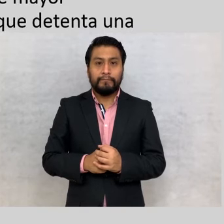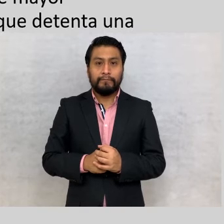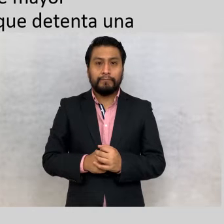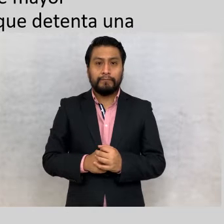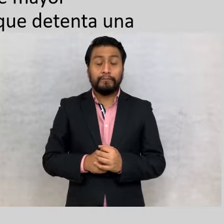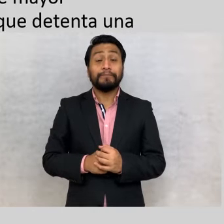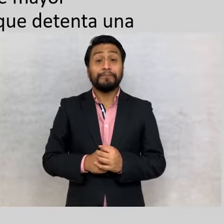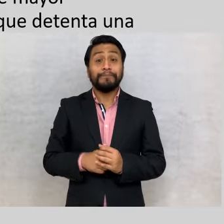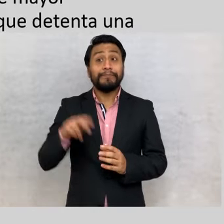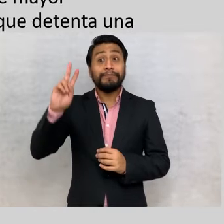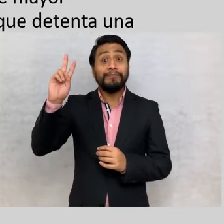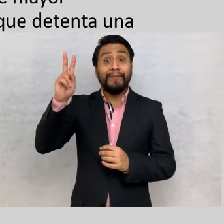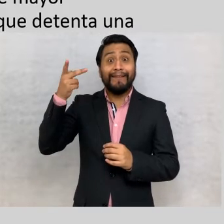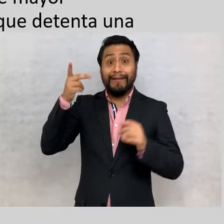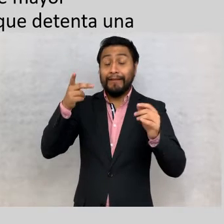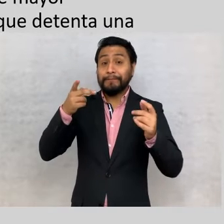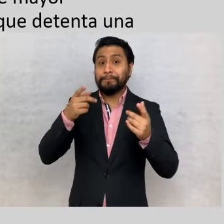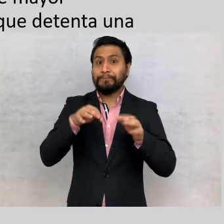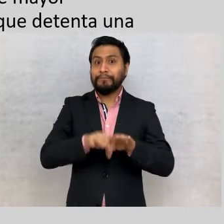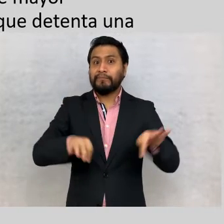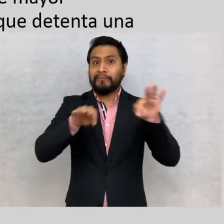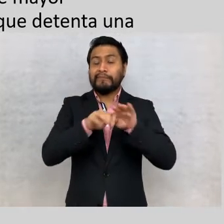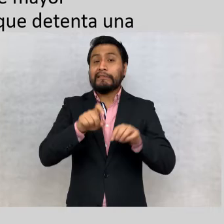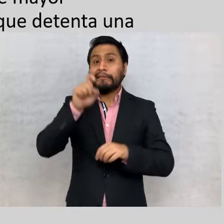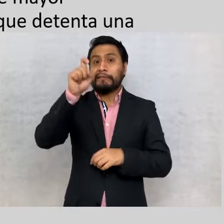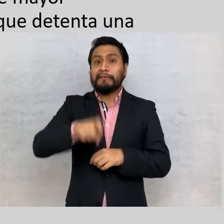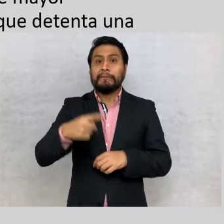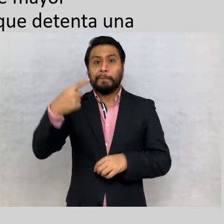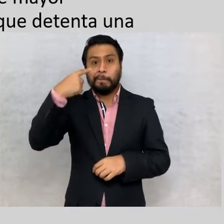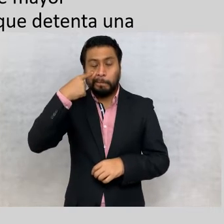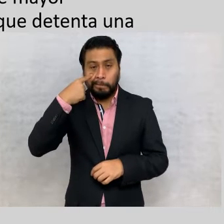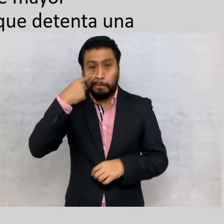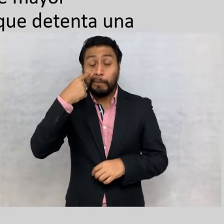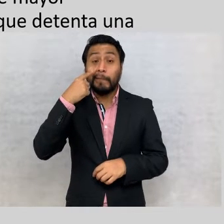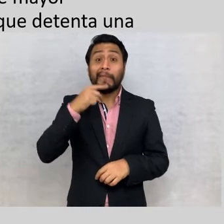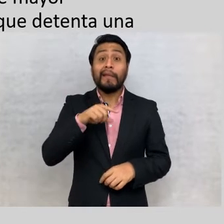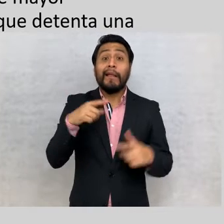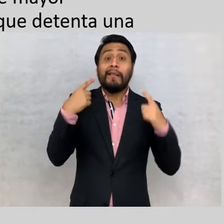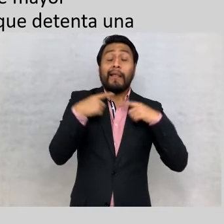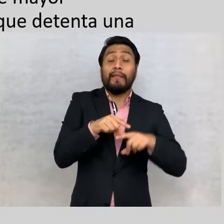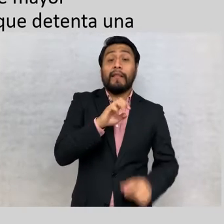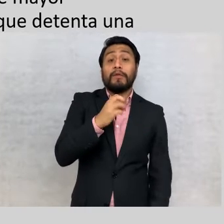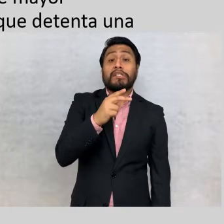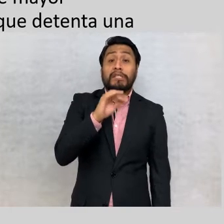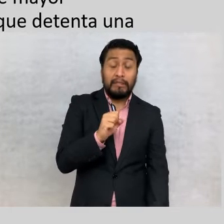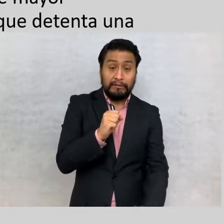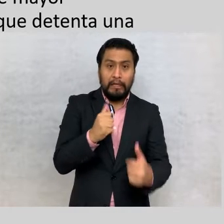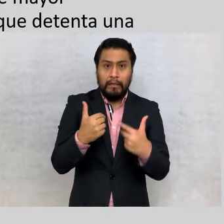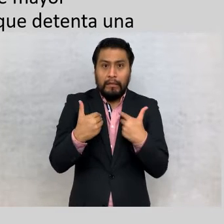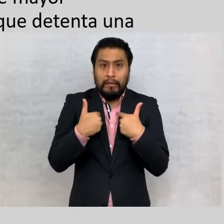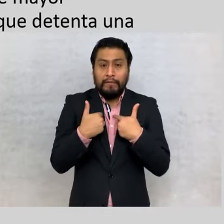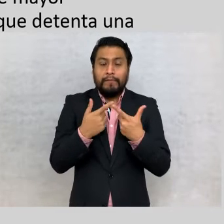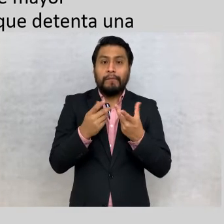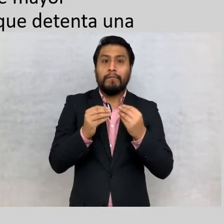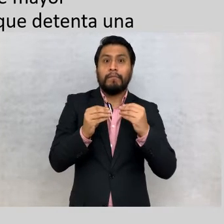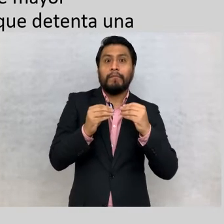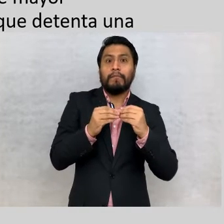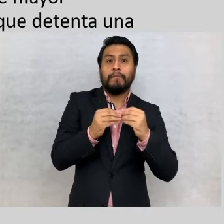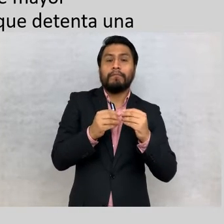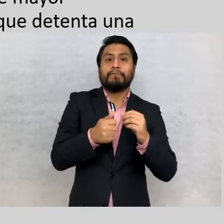A second key aspect to consider is that Latin eugenics acquires a greater